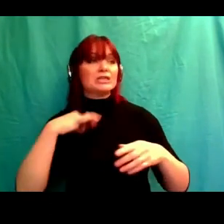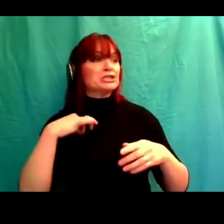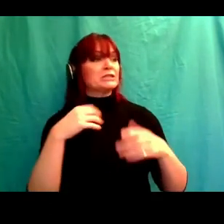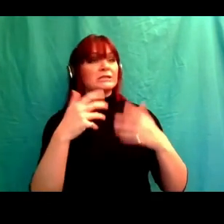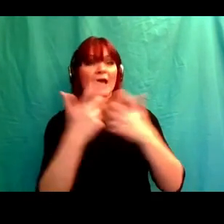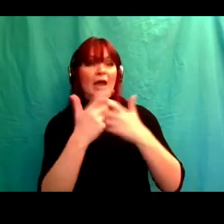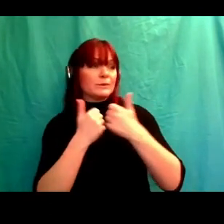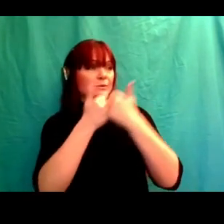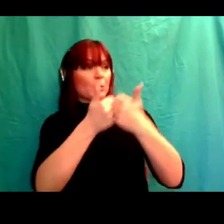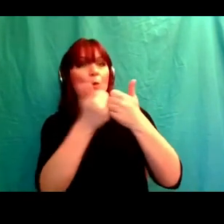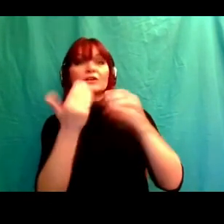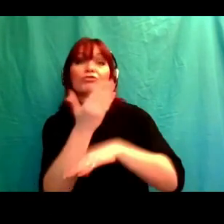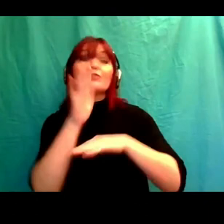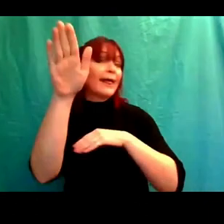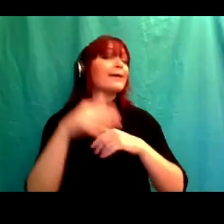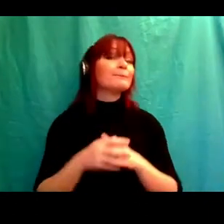career.